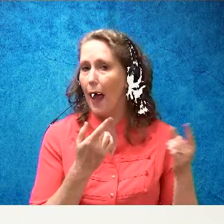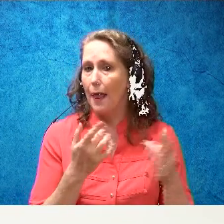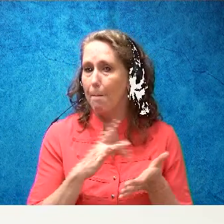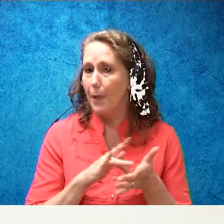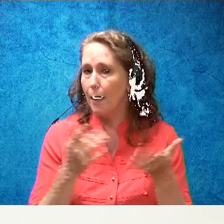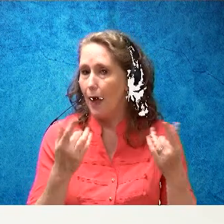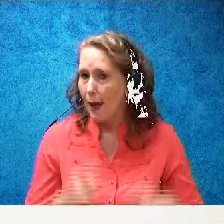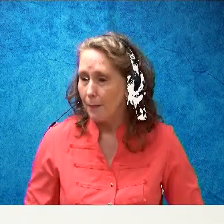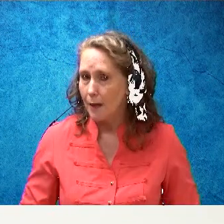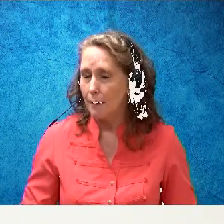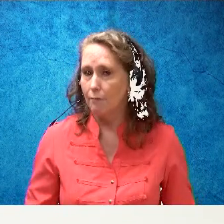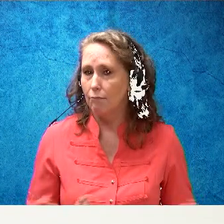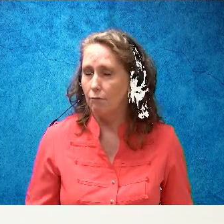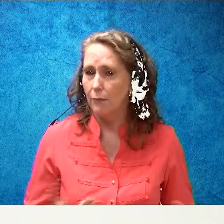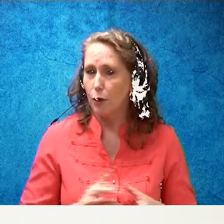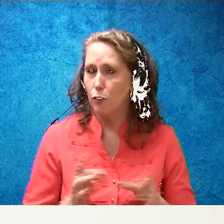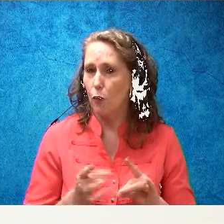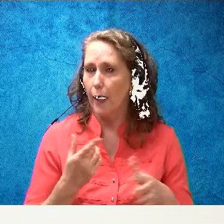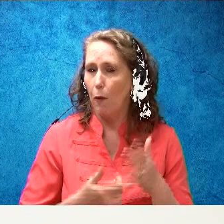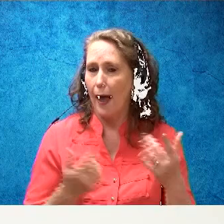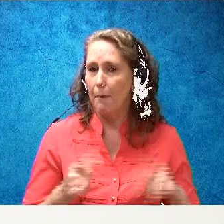middle?